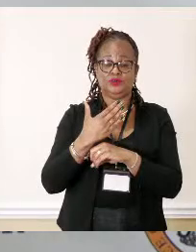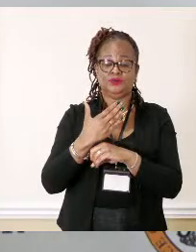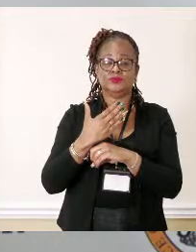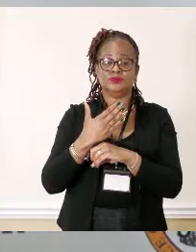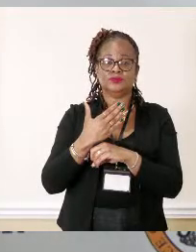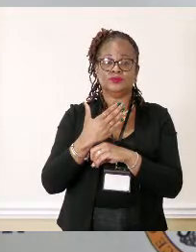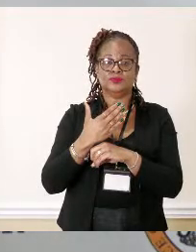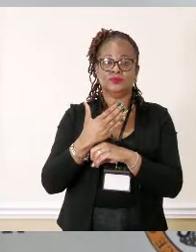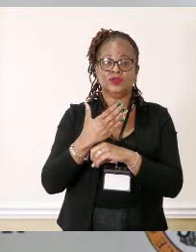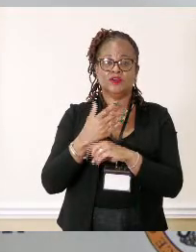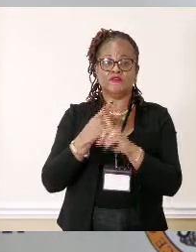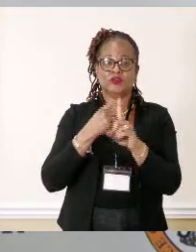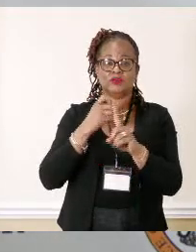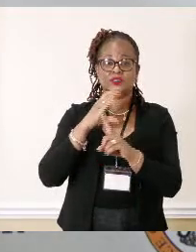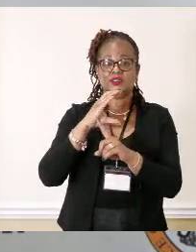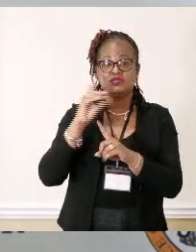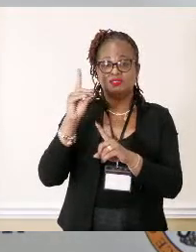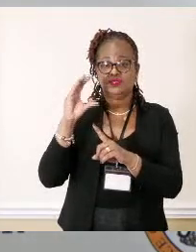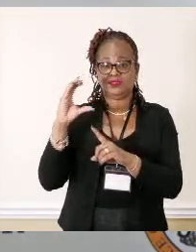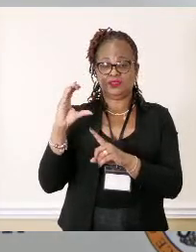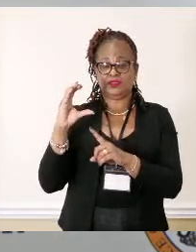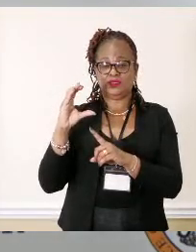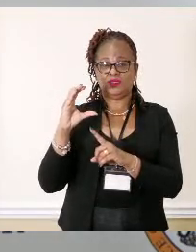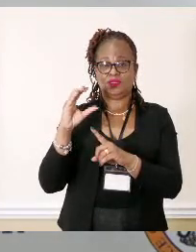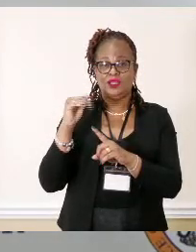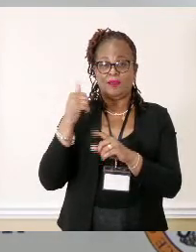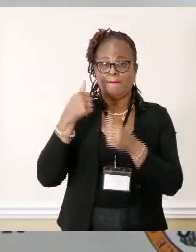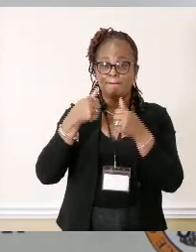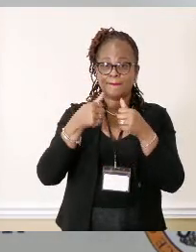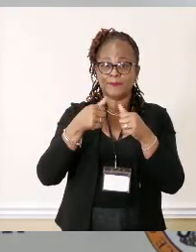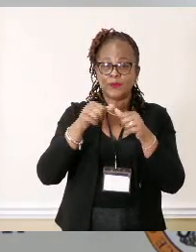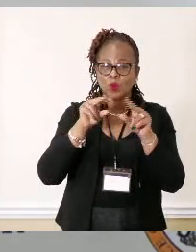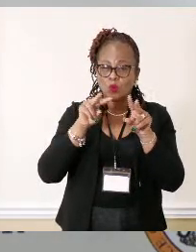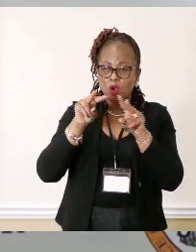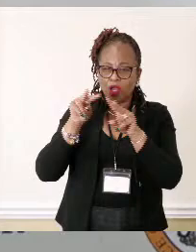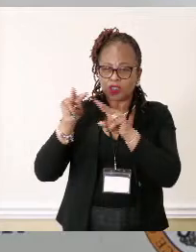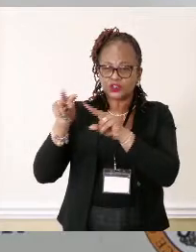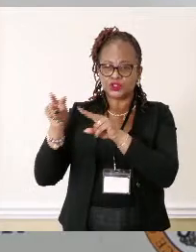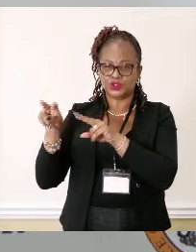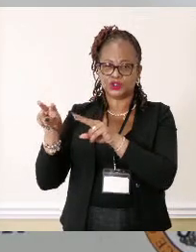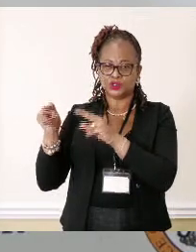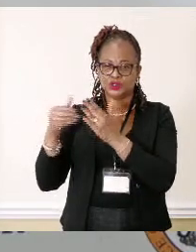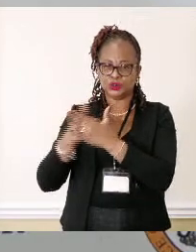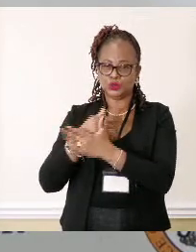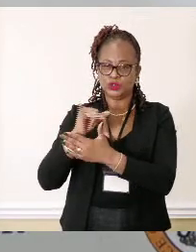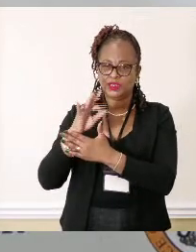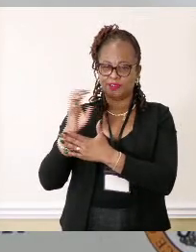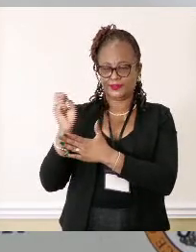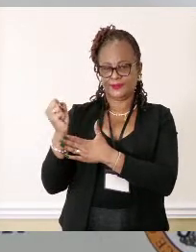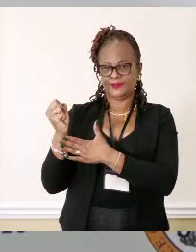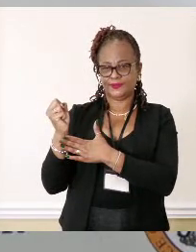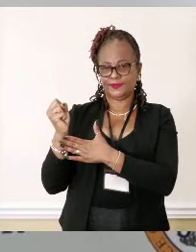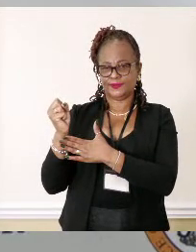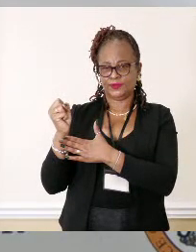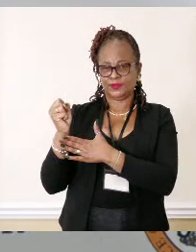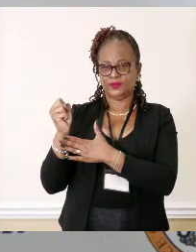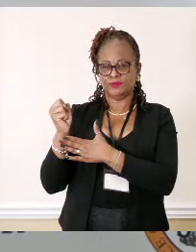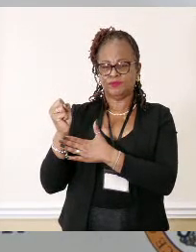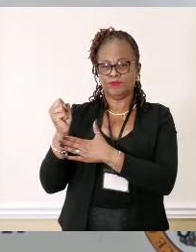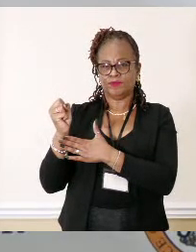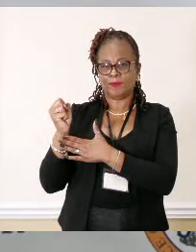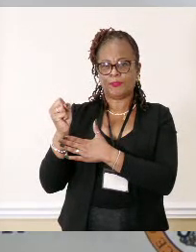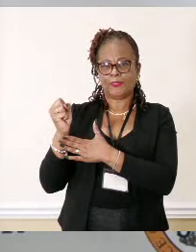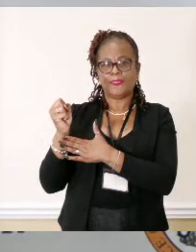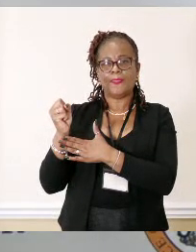So from CDC, and they closely watch the new cases, the